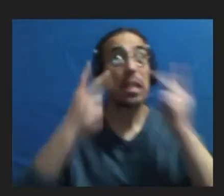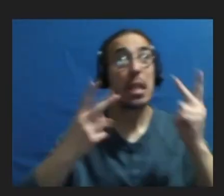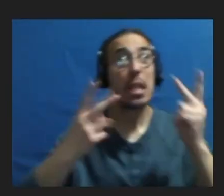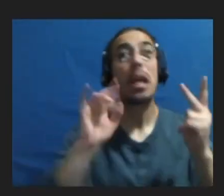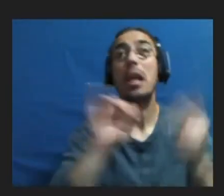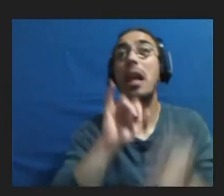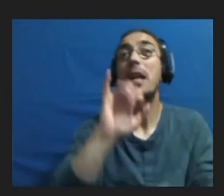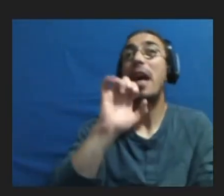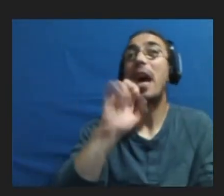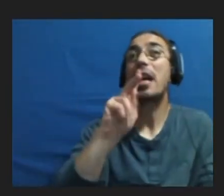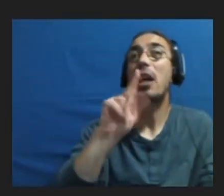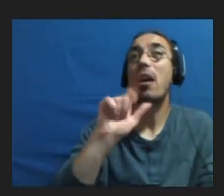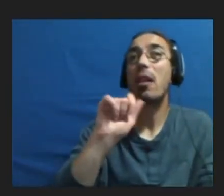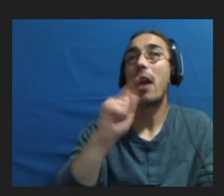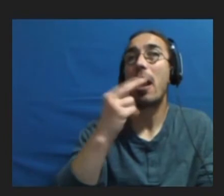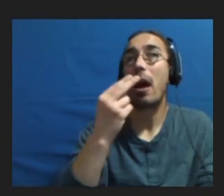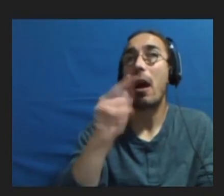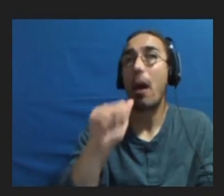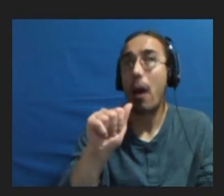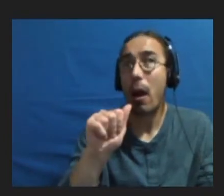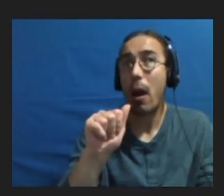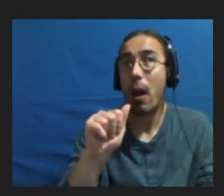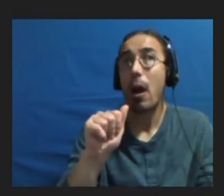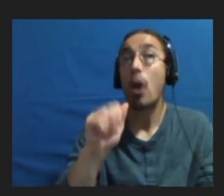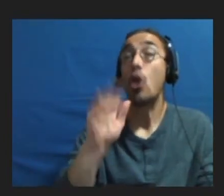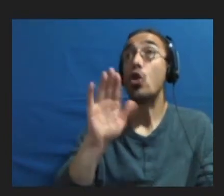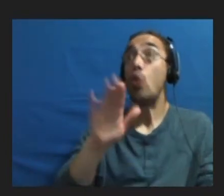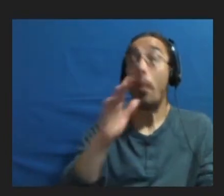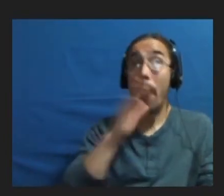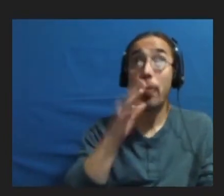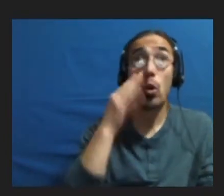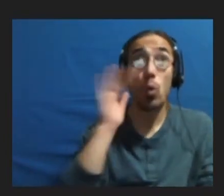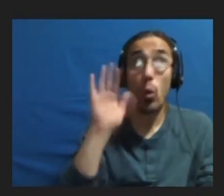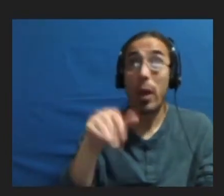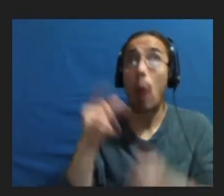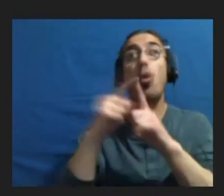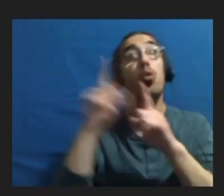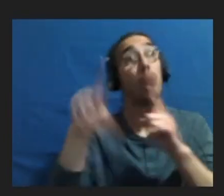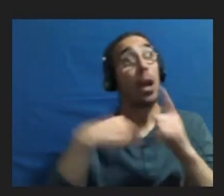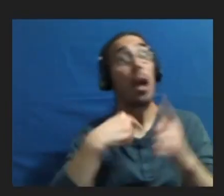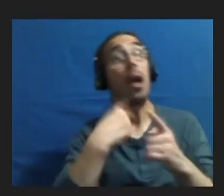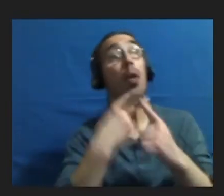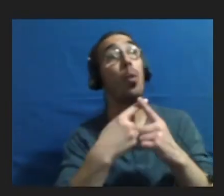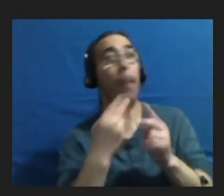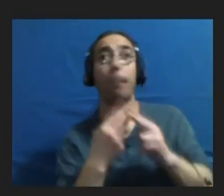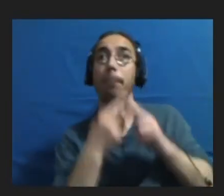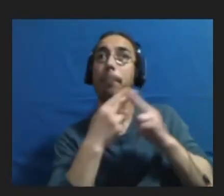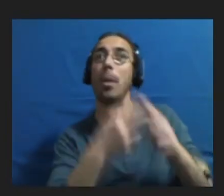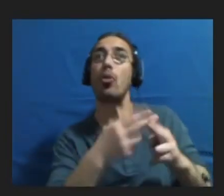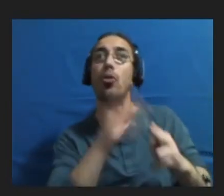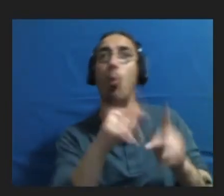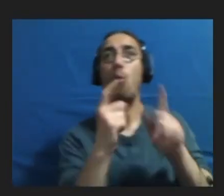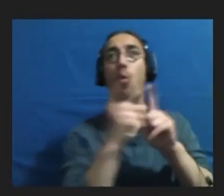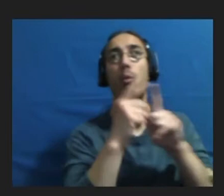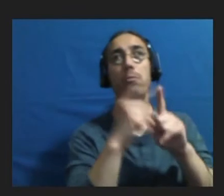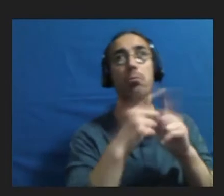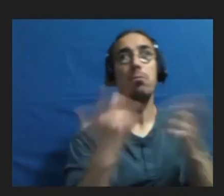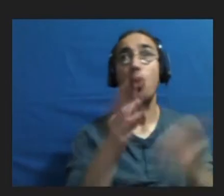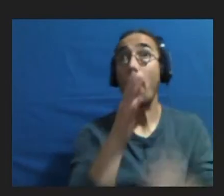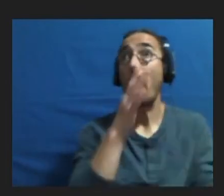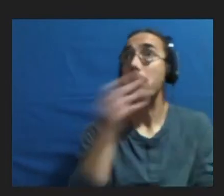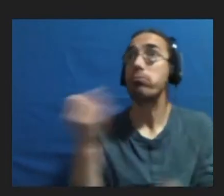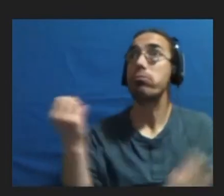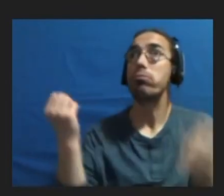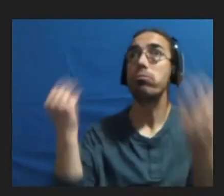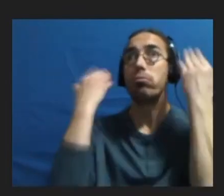echolalia. Your mom didn't even know that word when I mentioned it to her. It made total sense. She didn't know